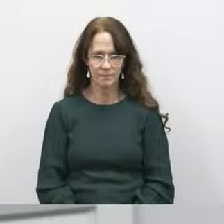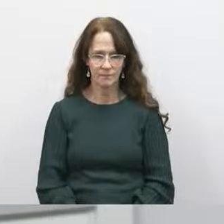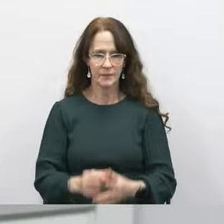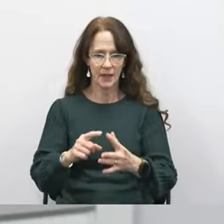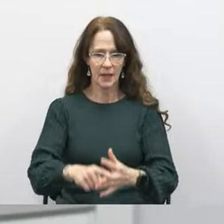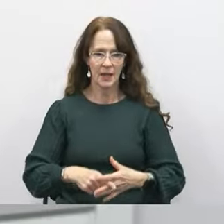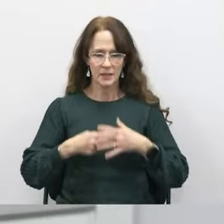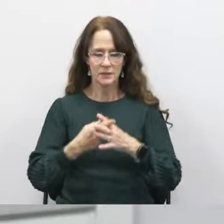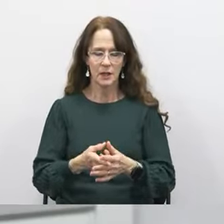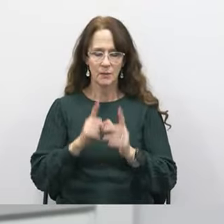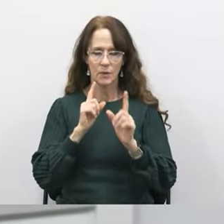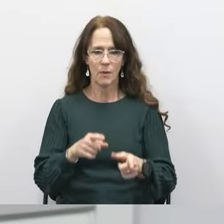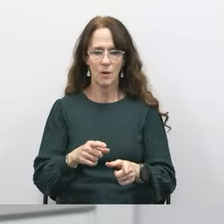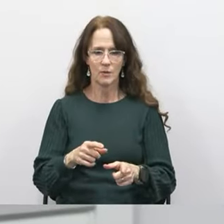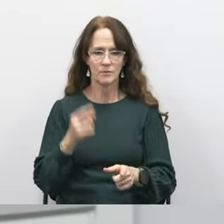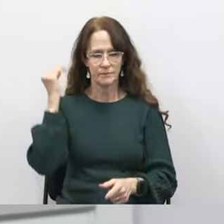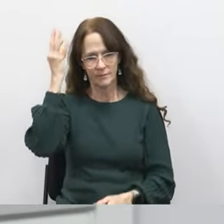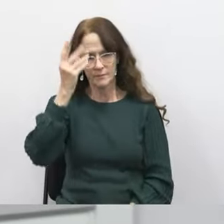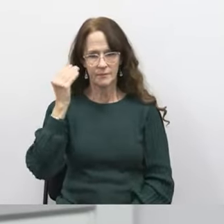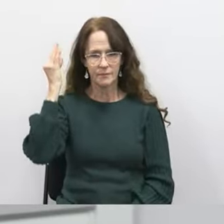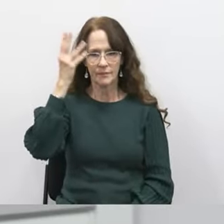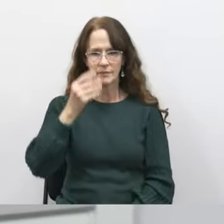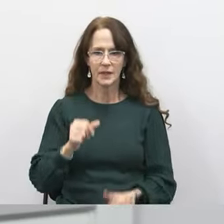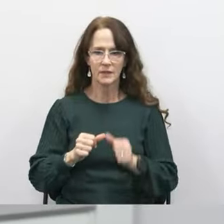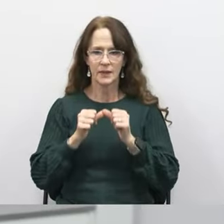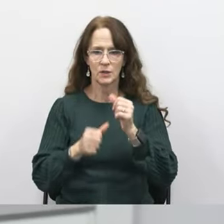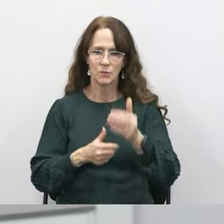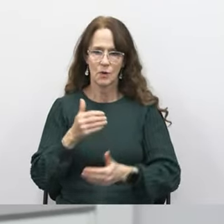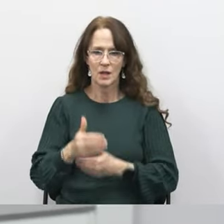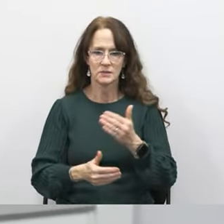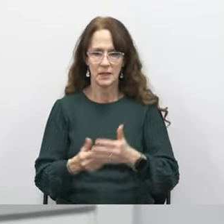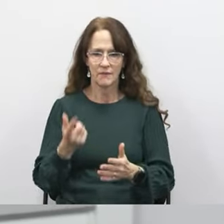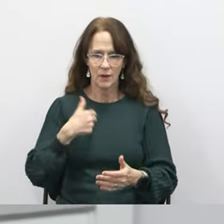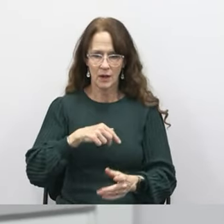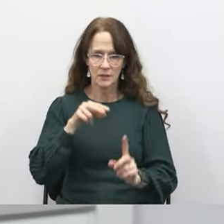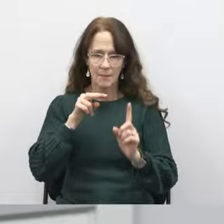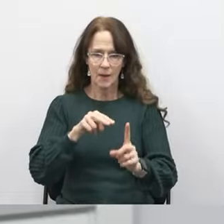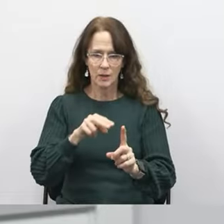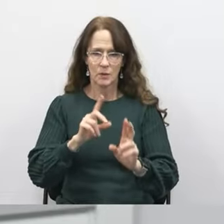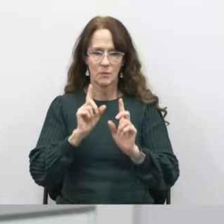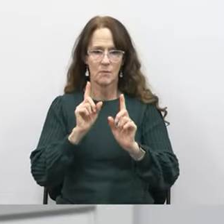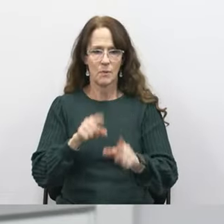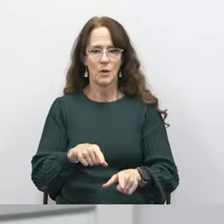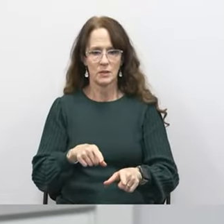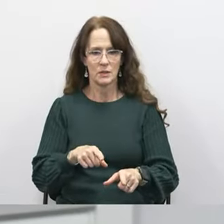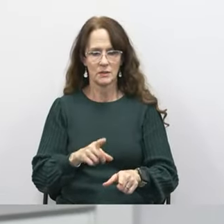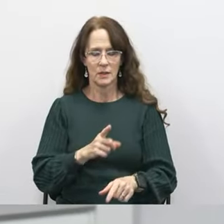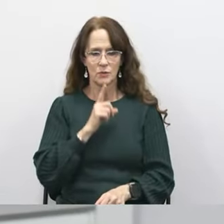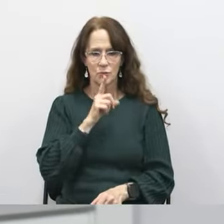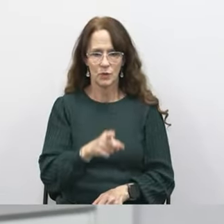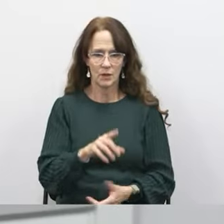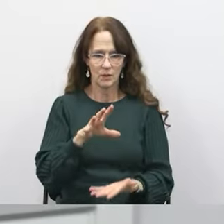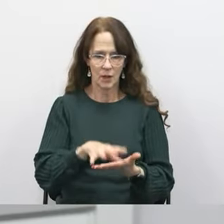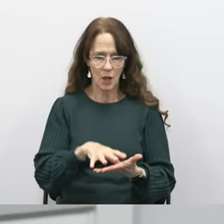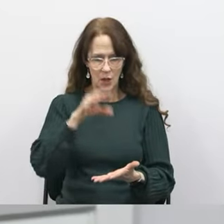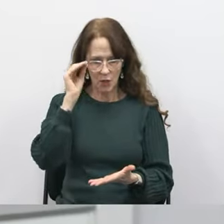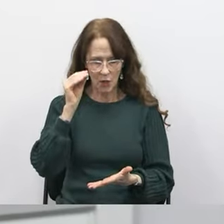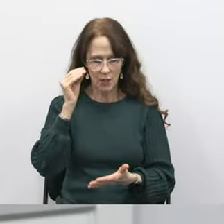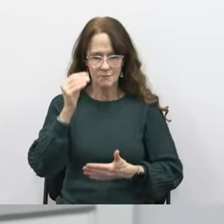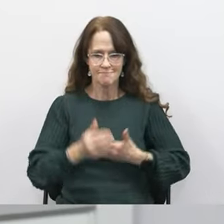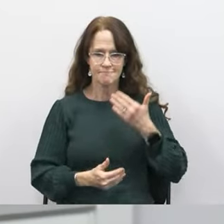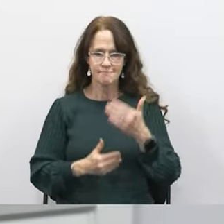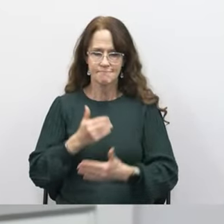this report, just reflecting on the continued process for us in monitoring reports that is truly a learning journey.